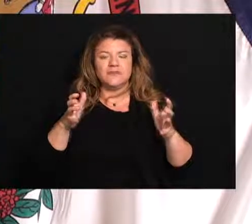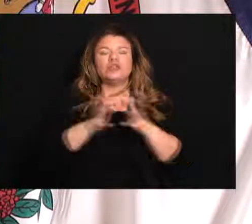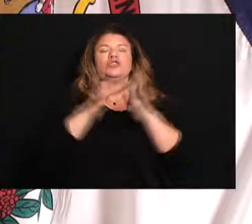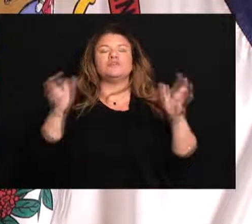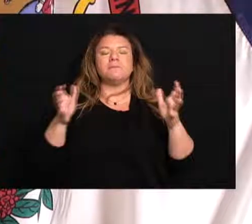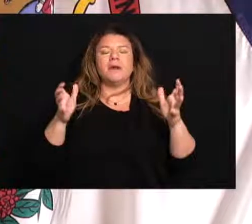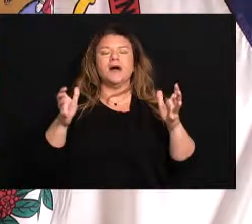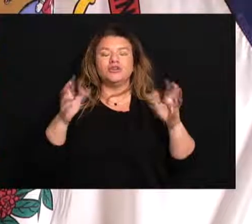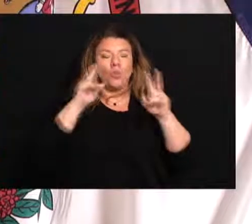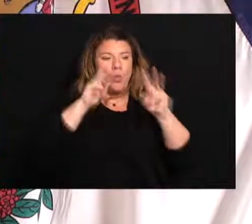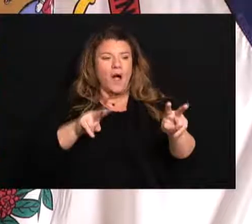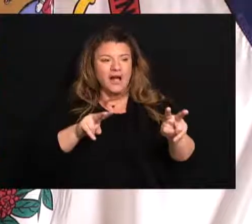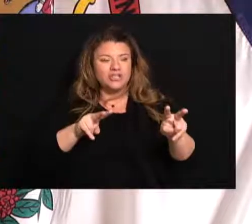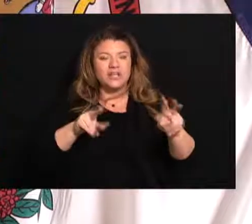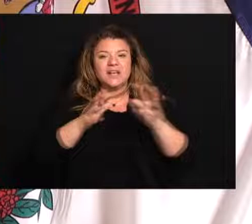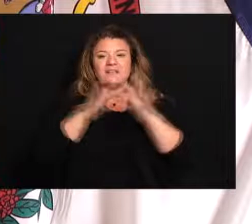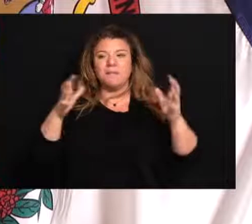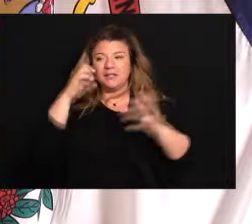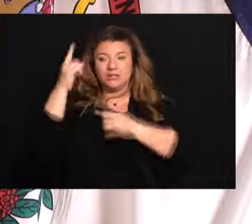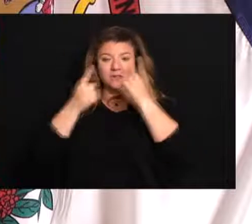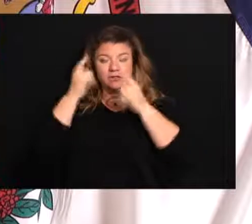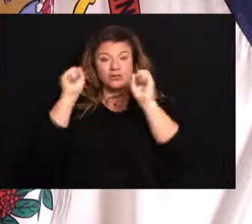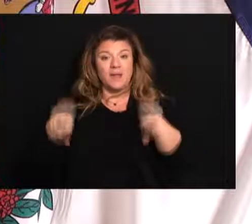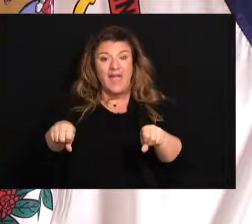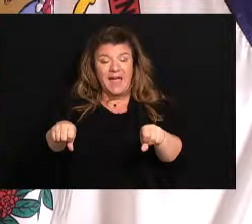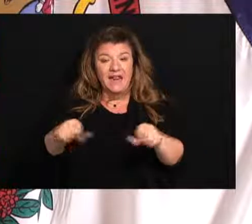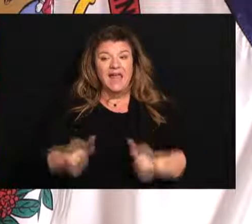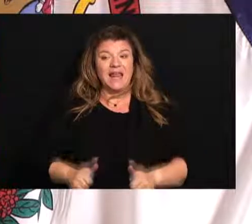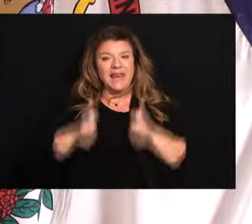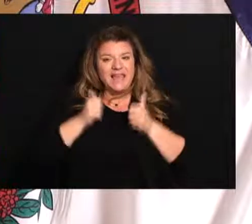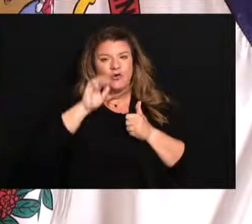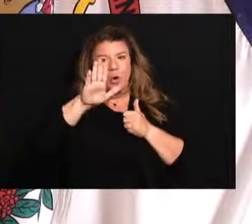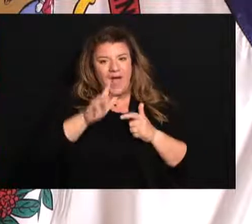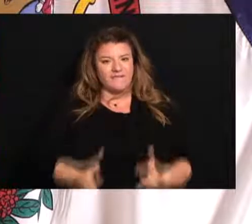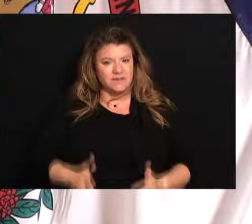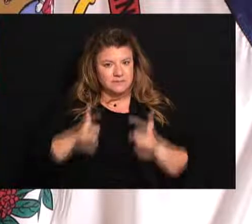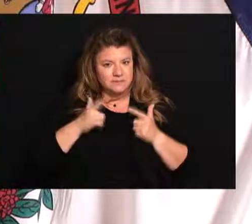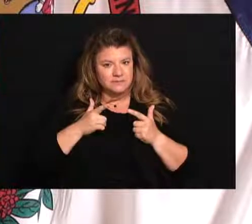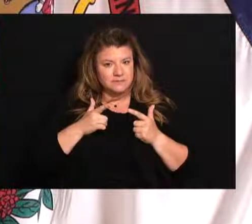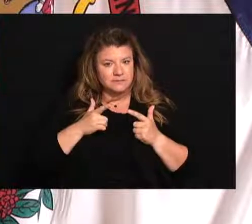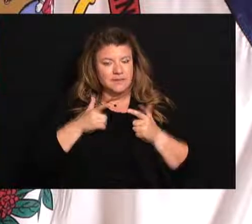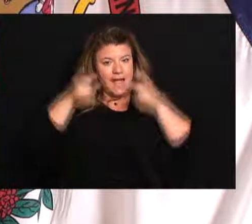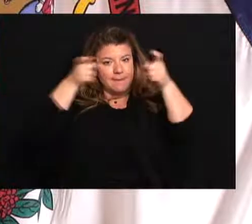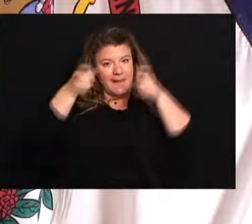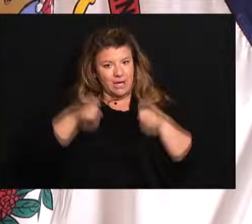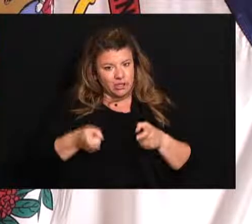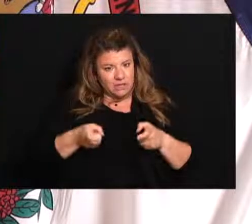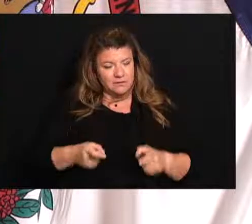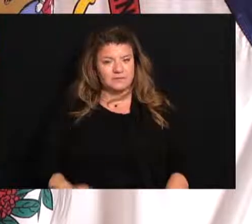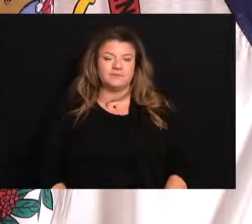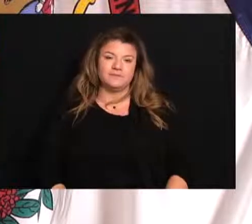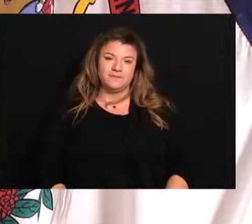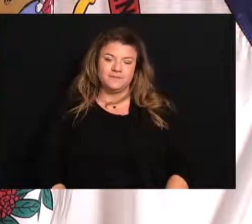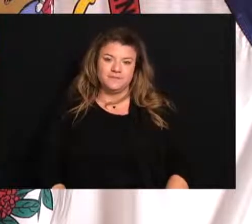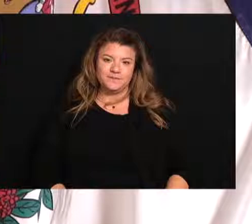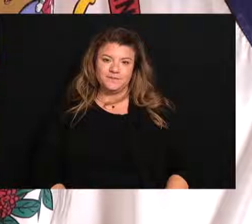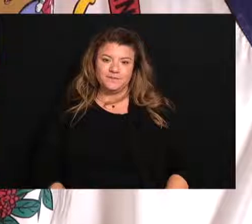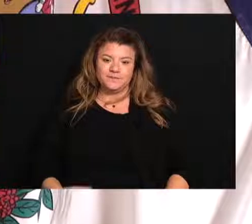much watching and as much concern as we can. Live our life and manage this.